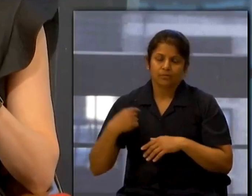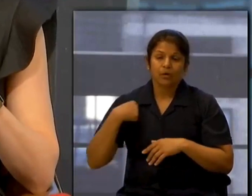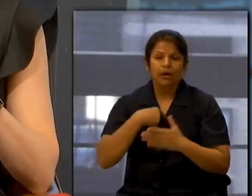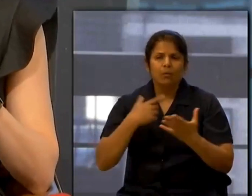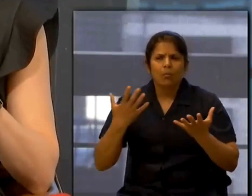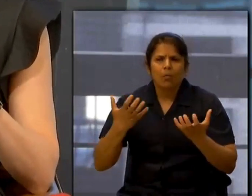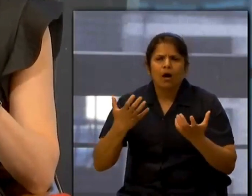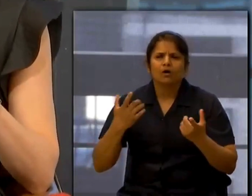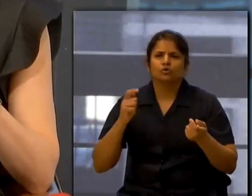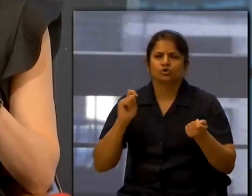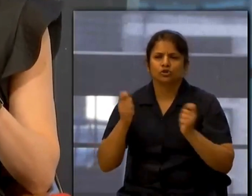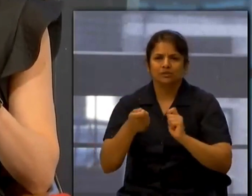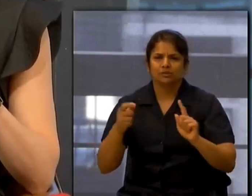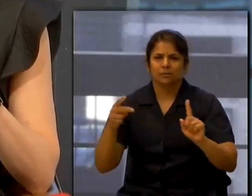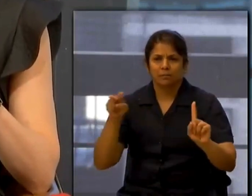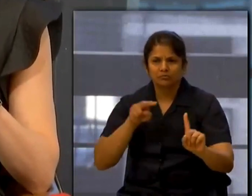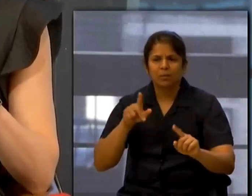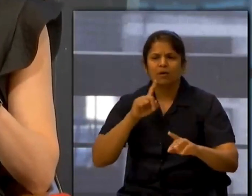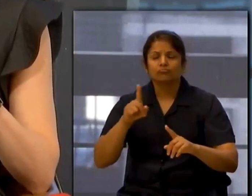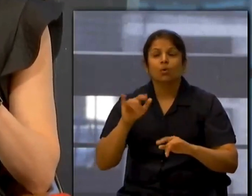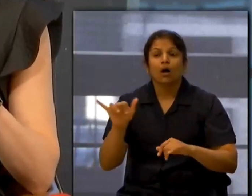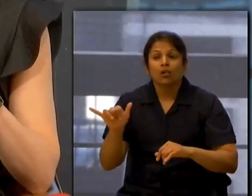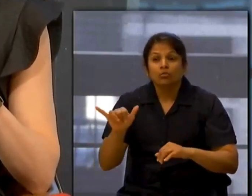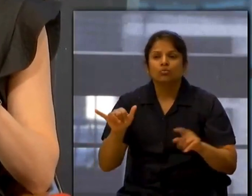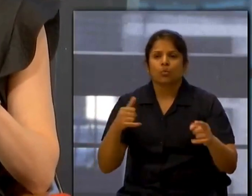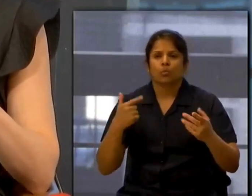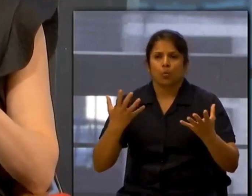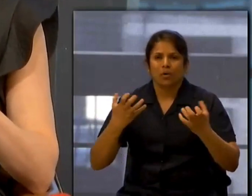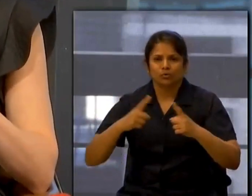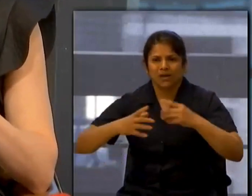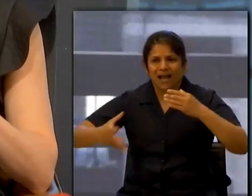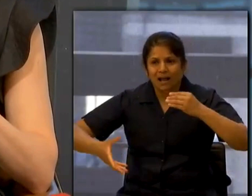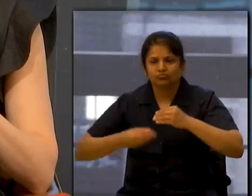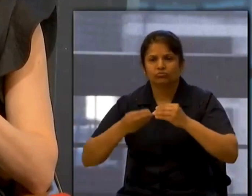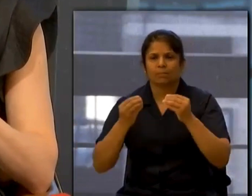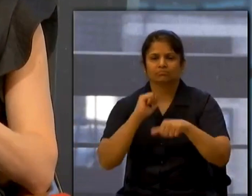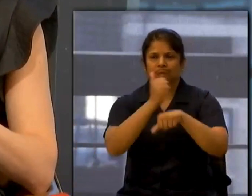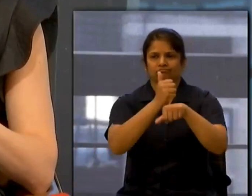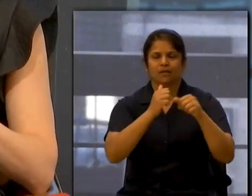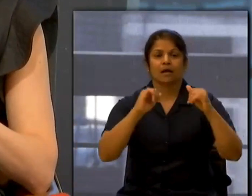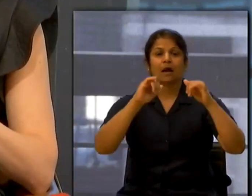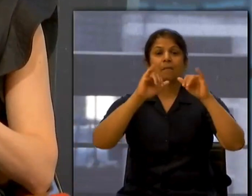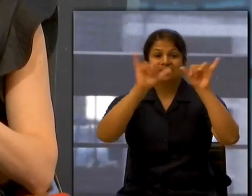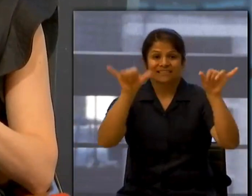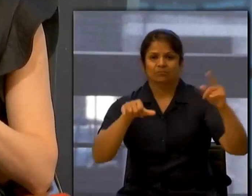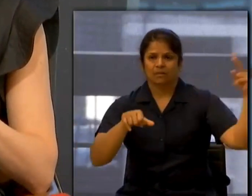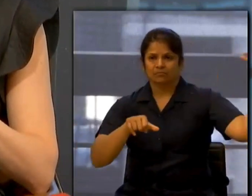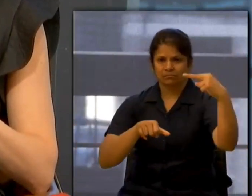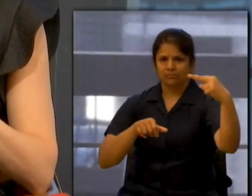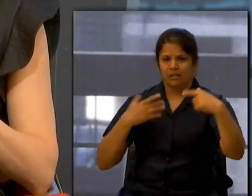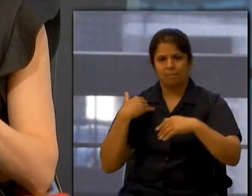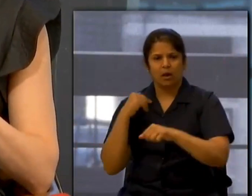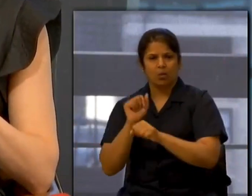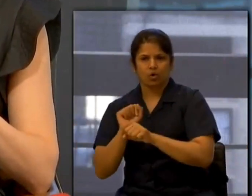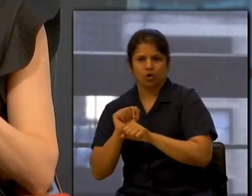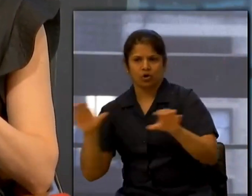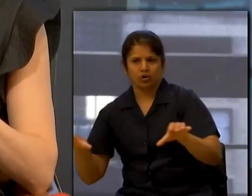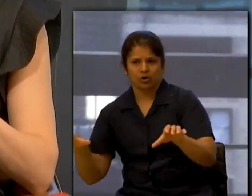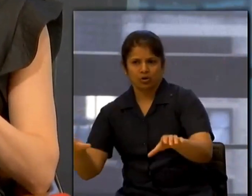add this sort of systemic lens to all of the work that we do. And designing systems